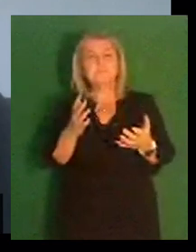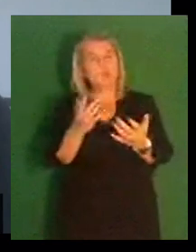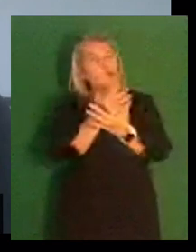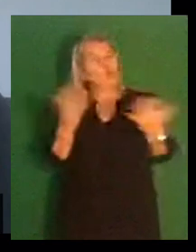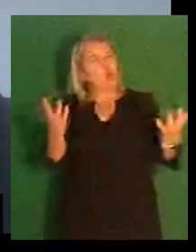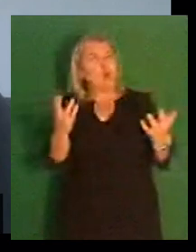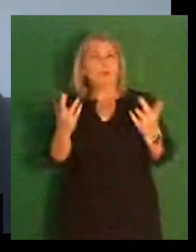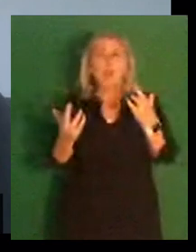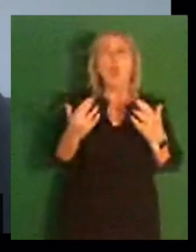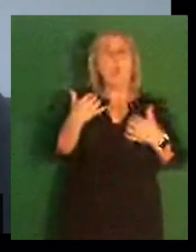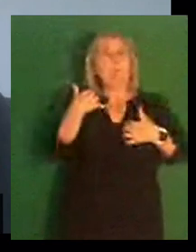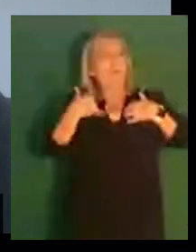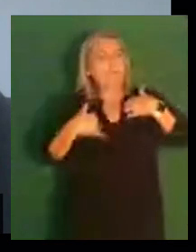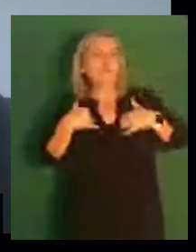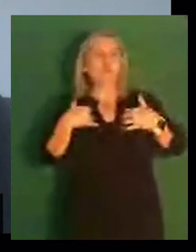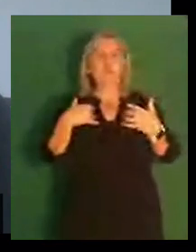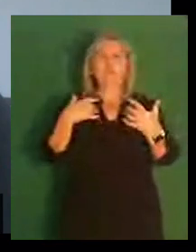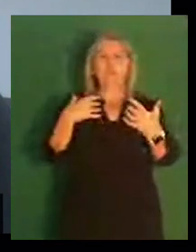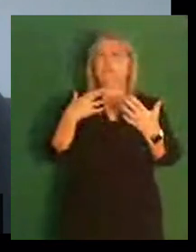time.